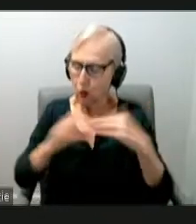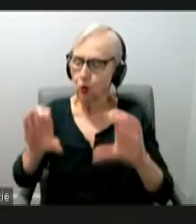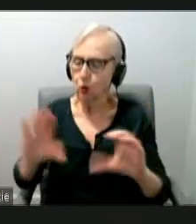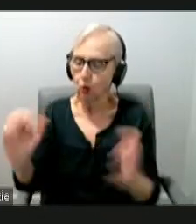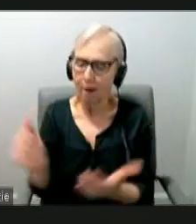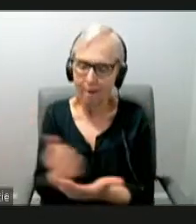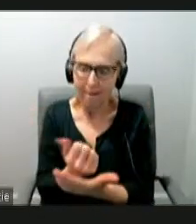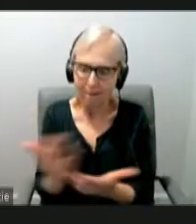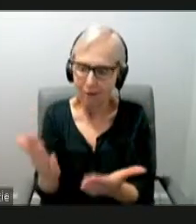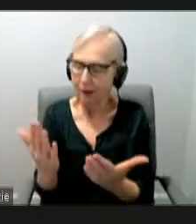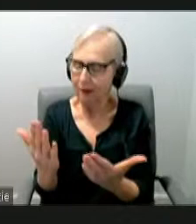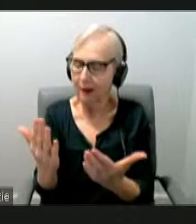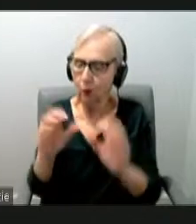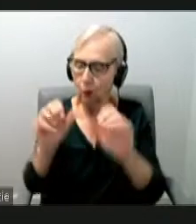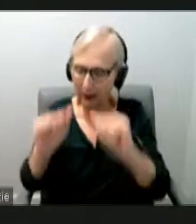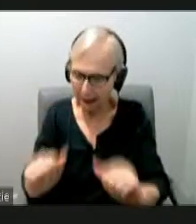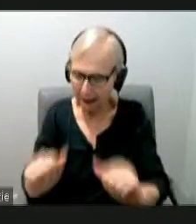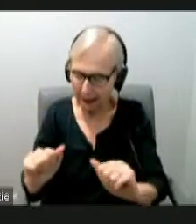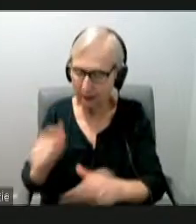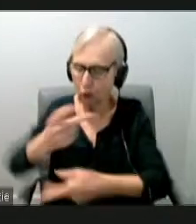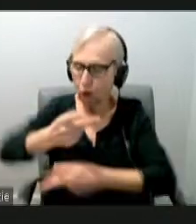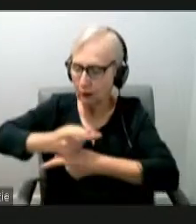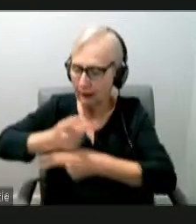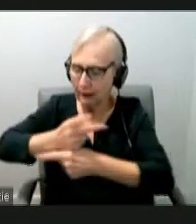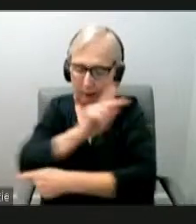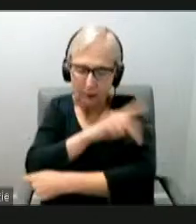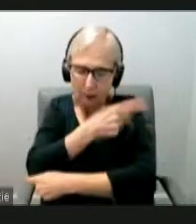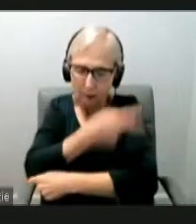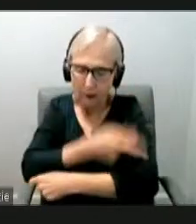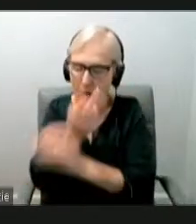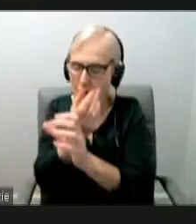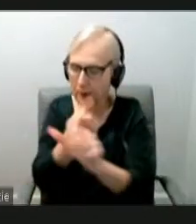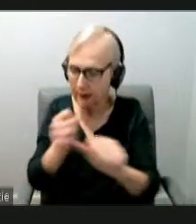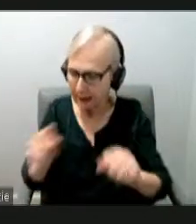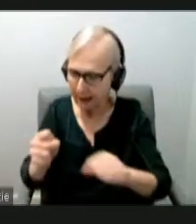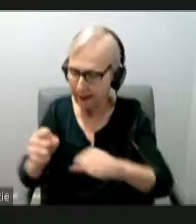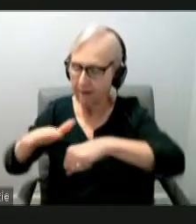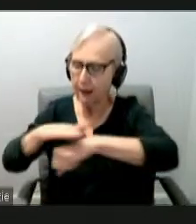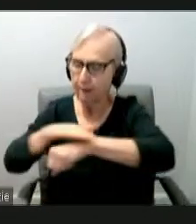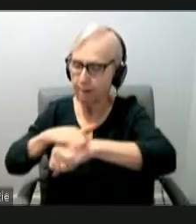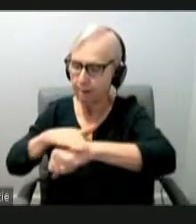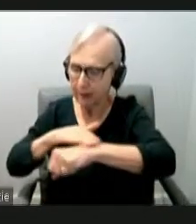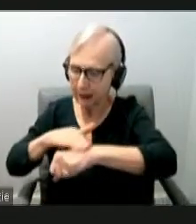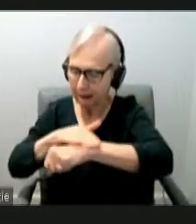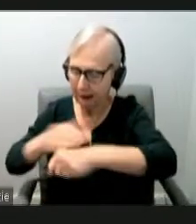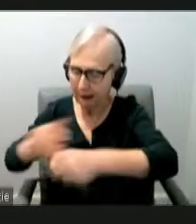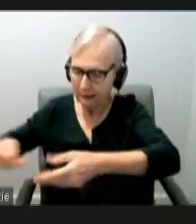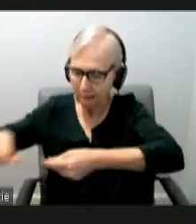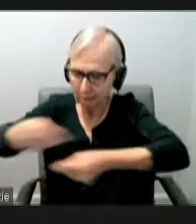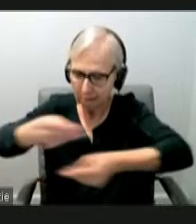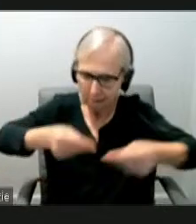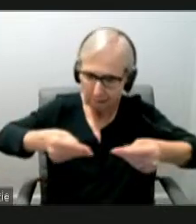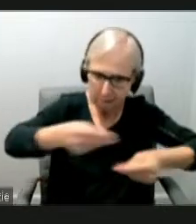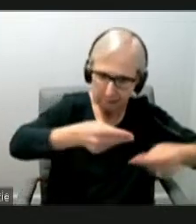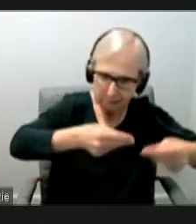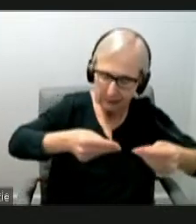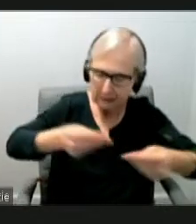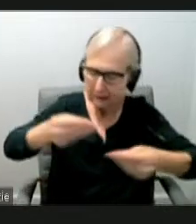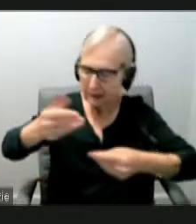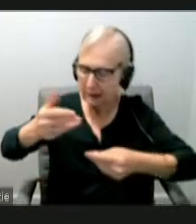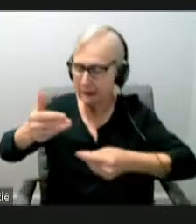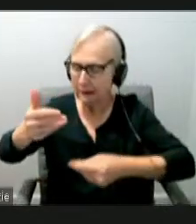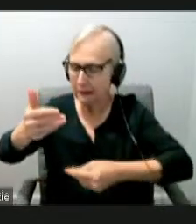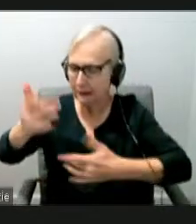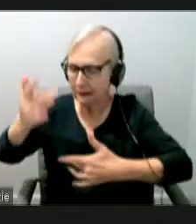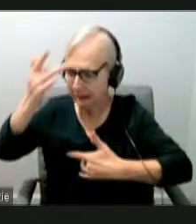keep our patients safe, ensuring that we are minimizing the likelihood of transmitting this virus to those